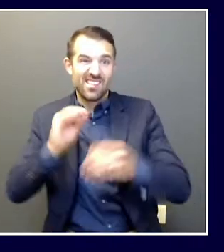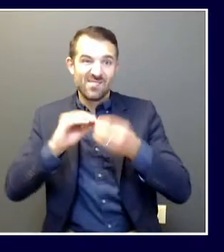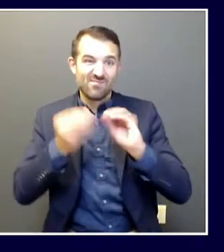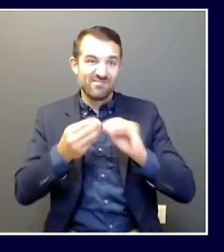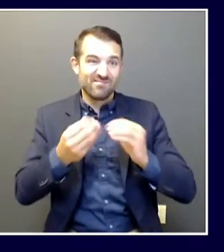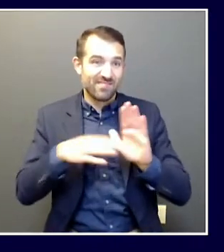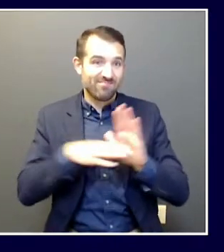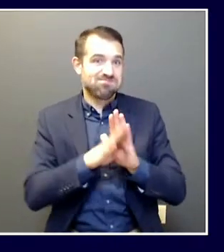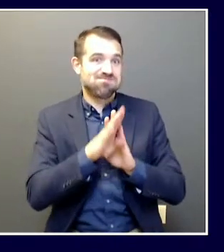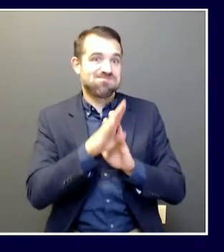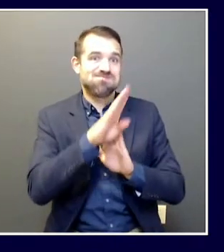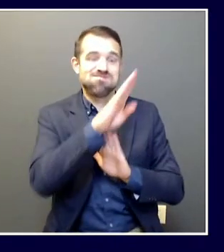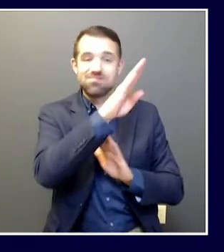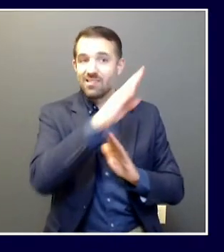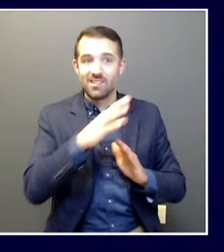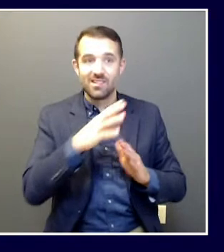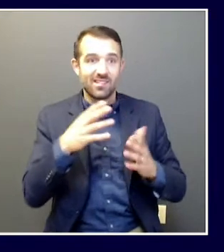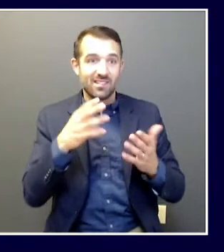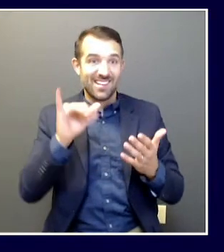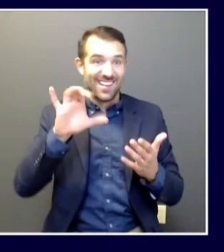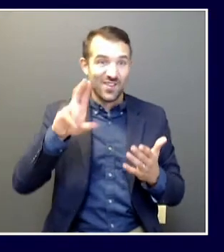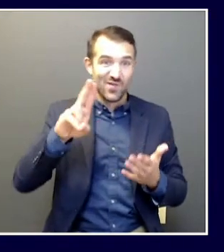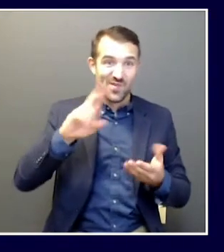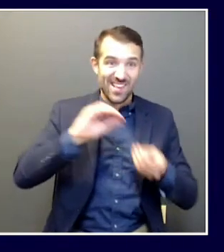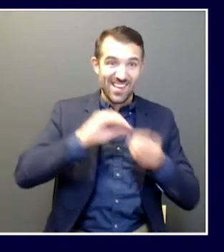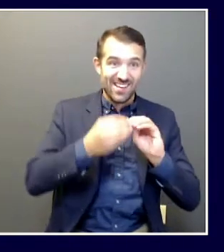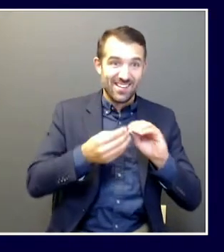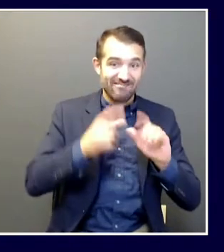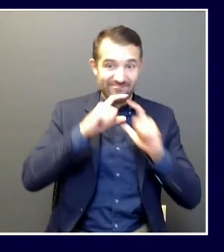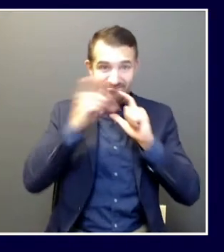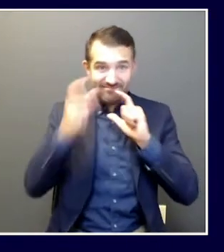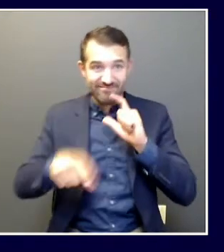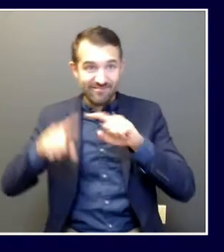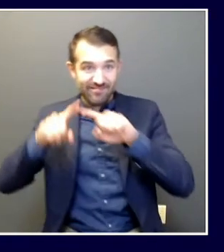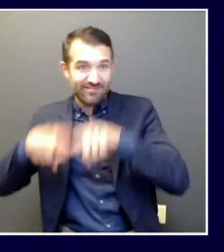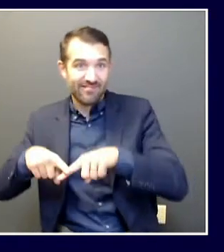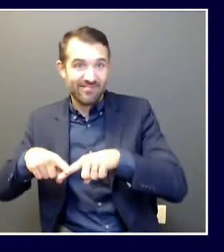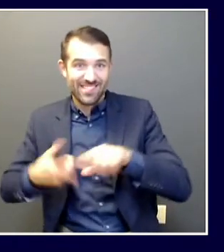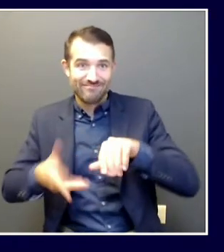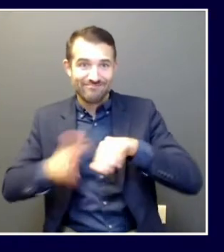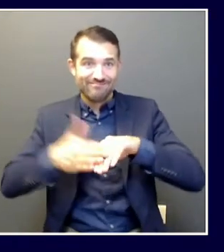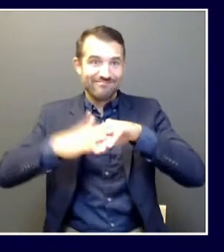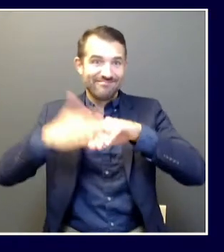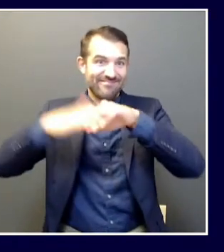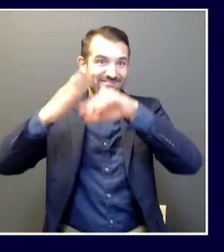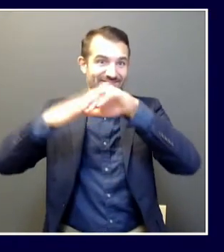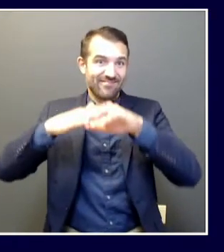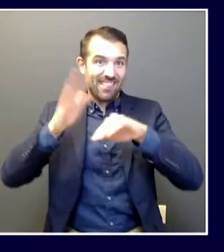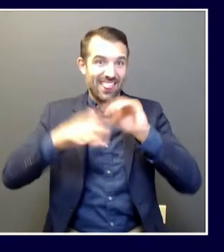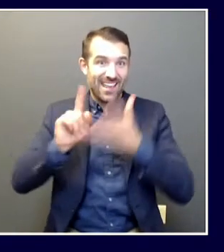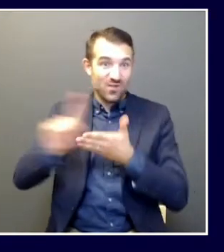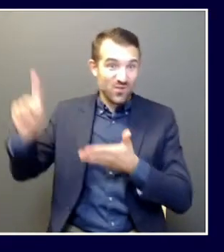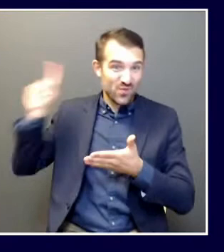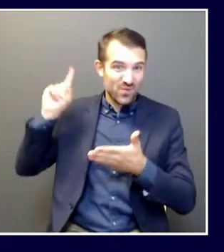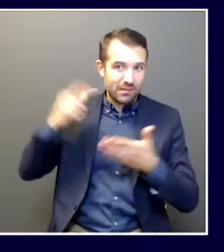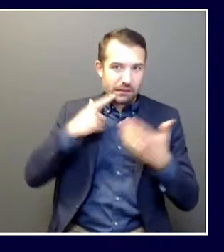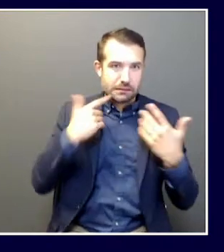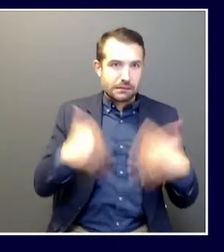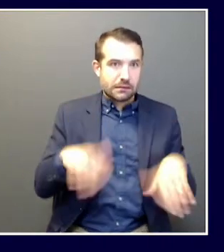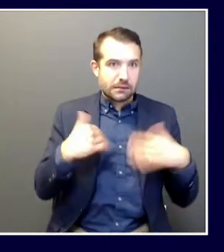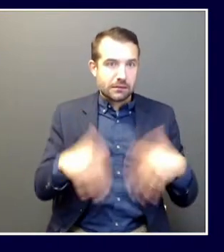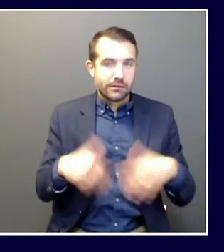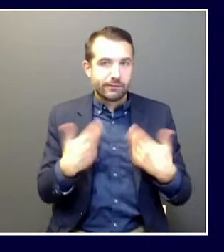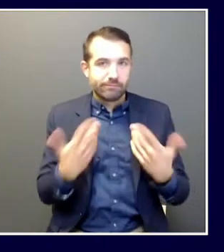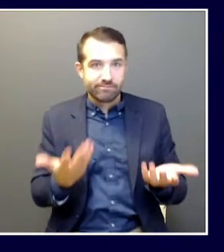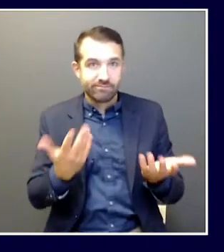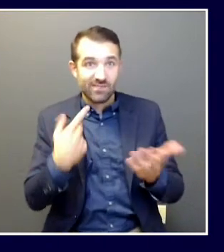like ICU and ventilator usage, even higher than they were a week ago. So it's too early to tell. They're hopeful signs,